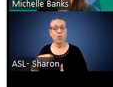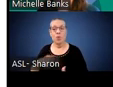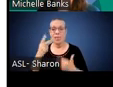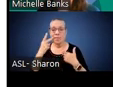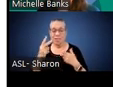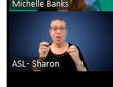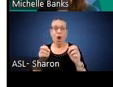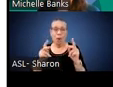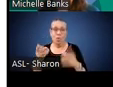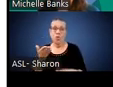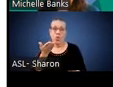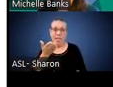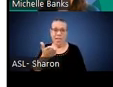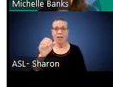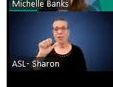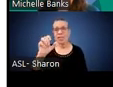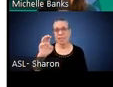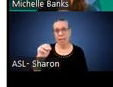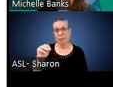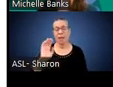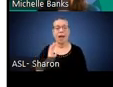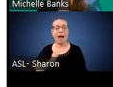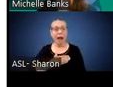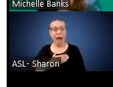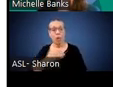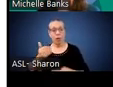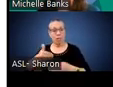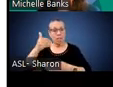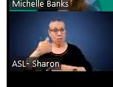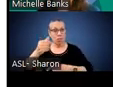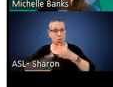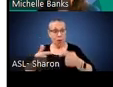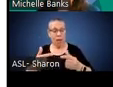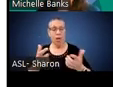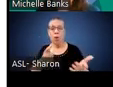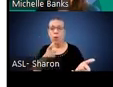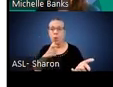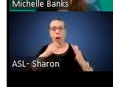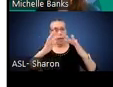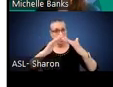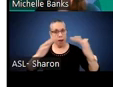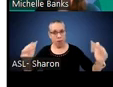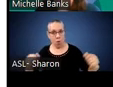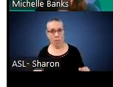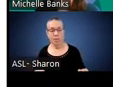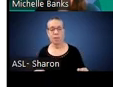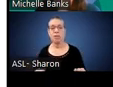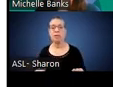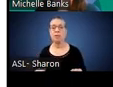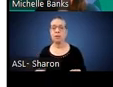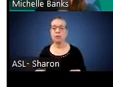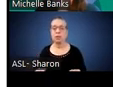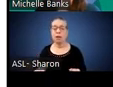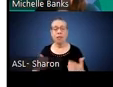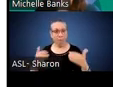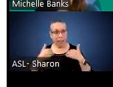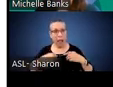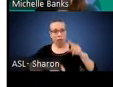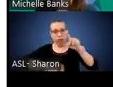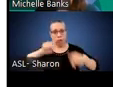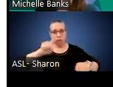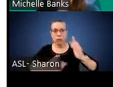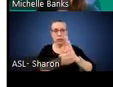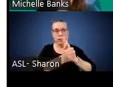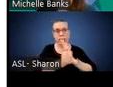there. We want our NextGeners who are diverse, who have skills to offer